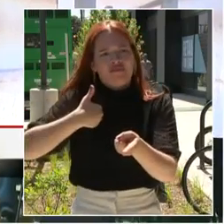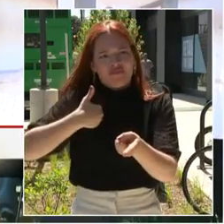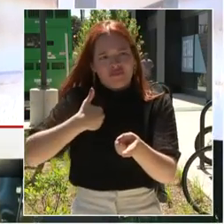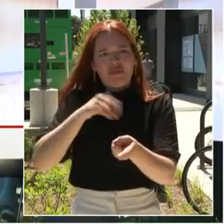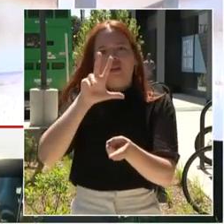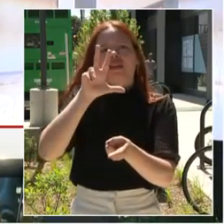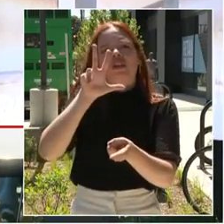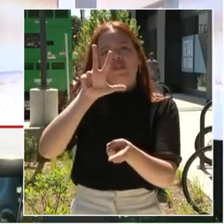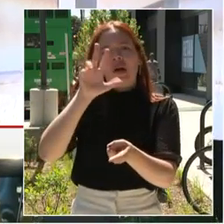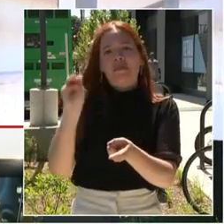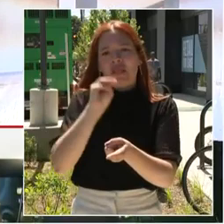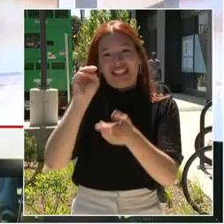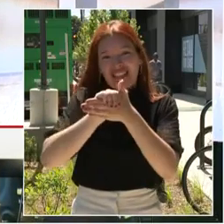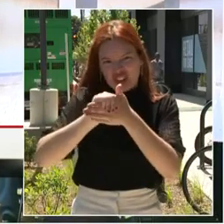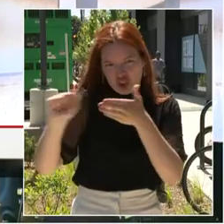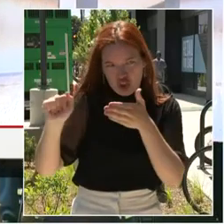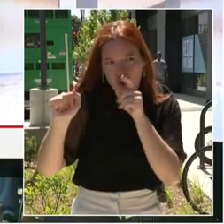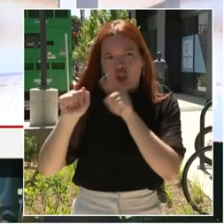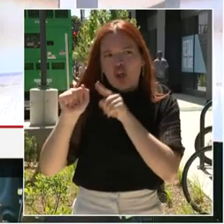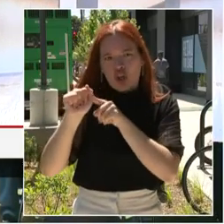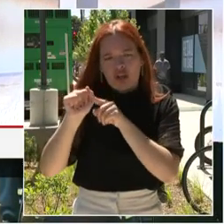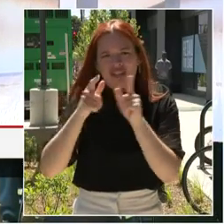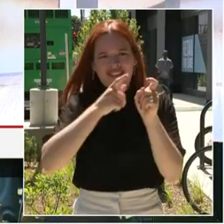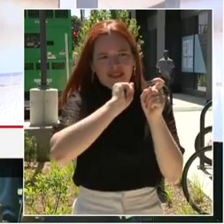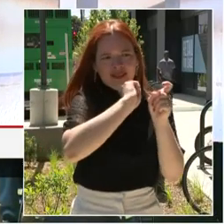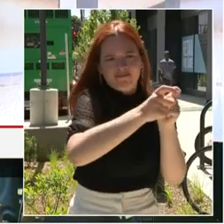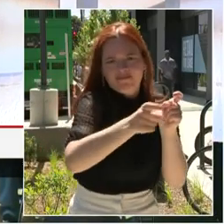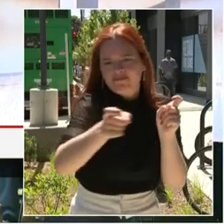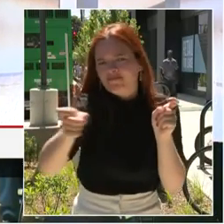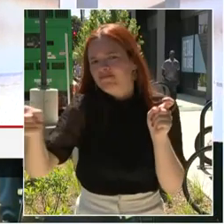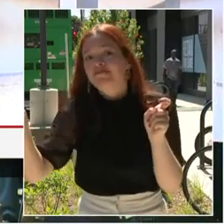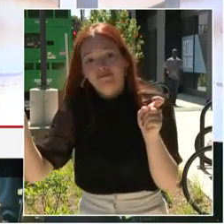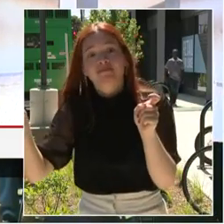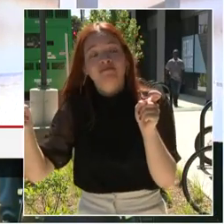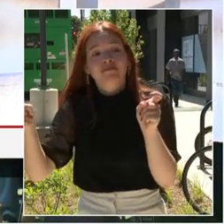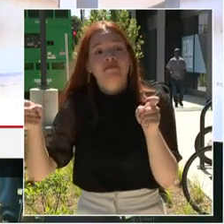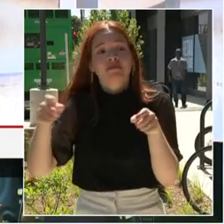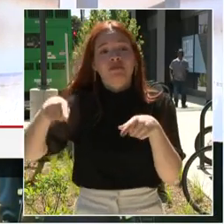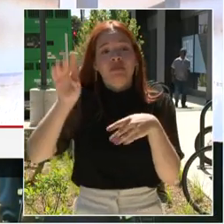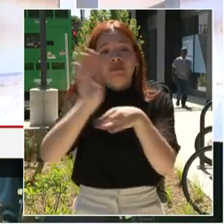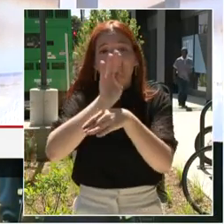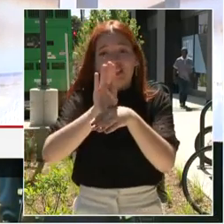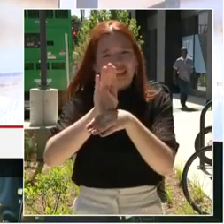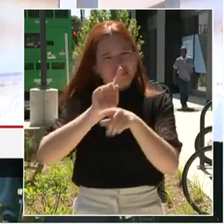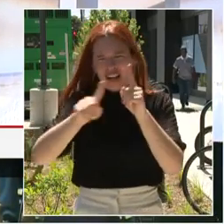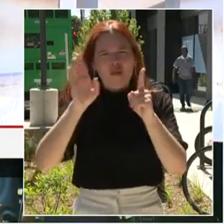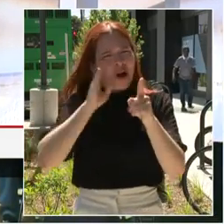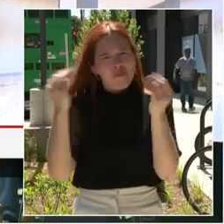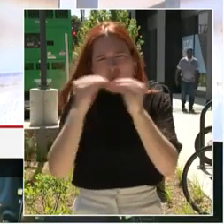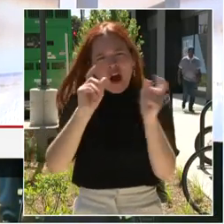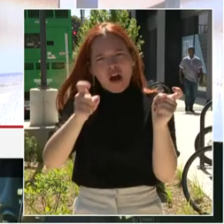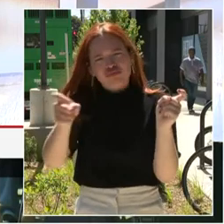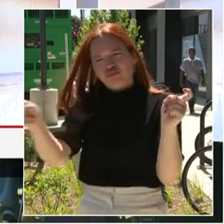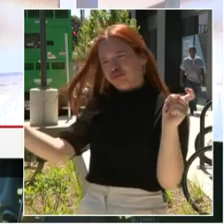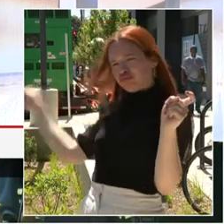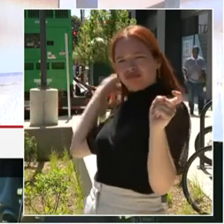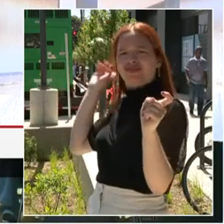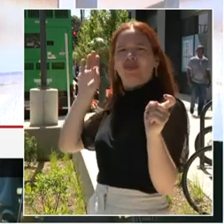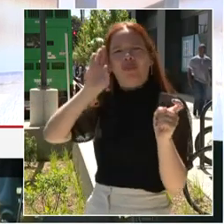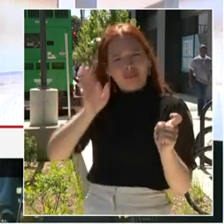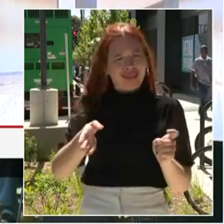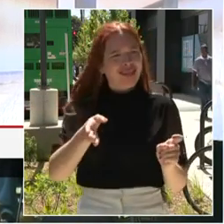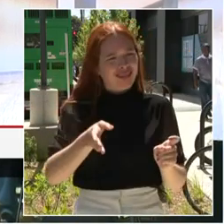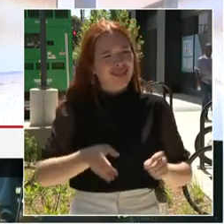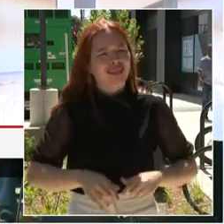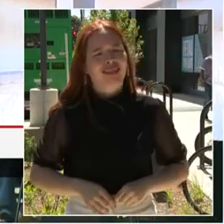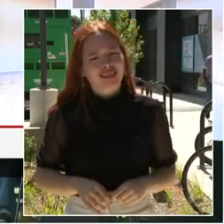And there's more where these investments came from. Another pillar of the Comeback Plan is thriving people. Mayor Bowser announced